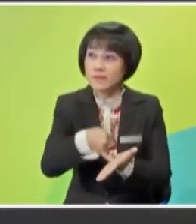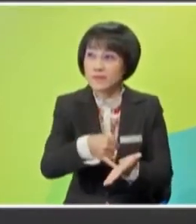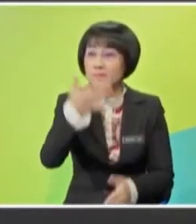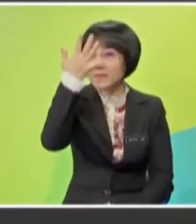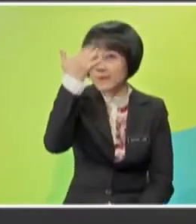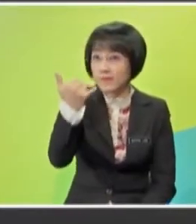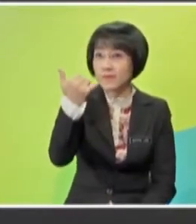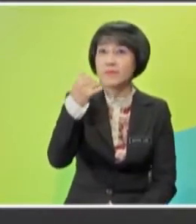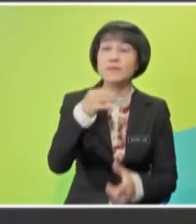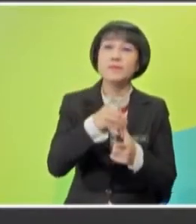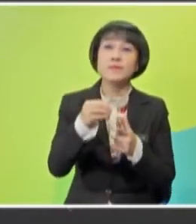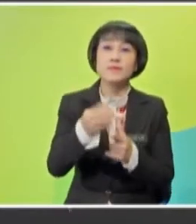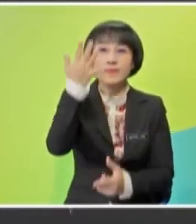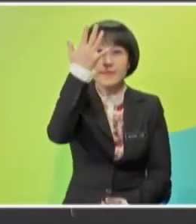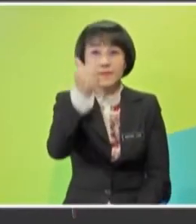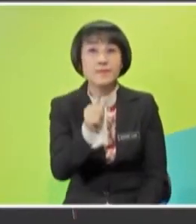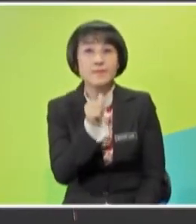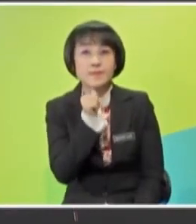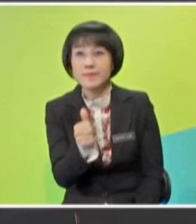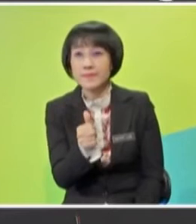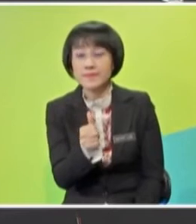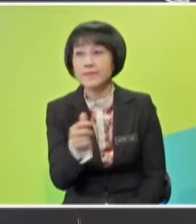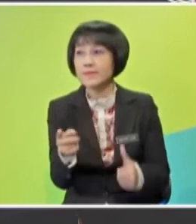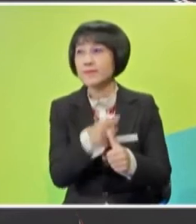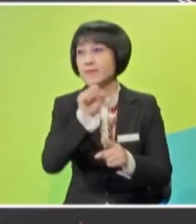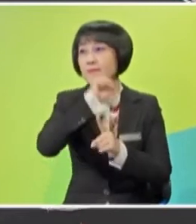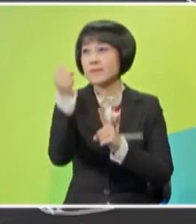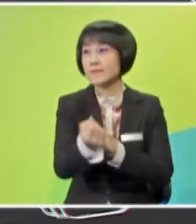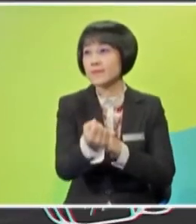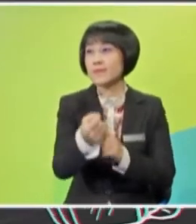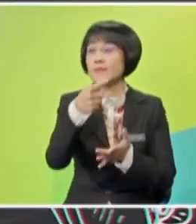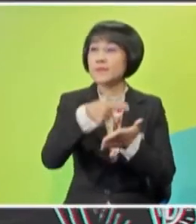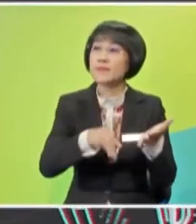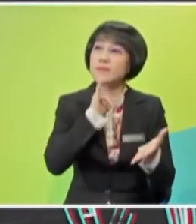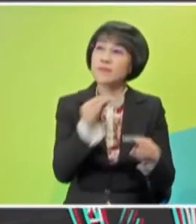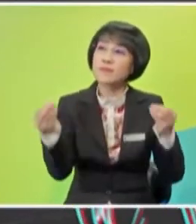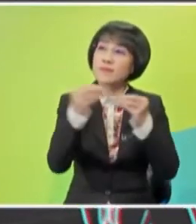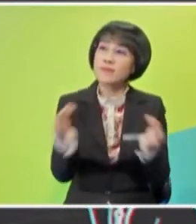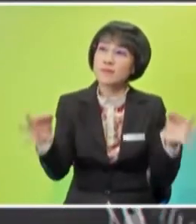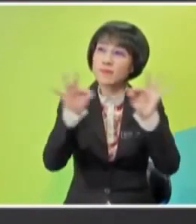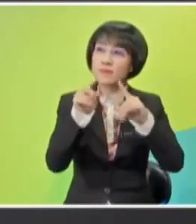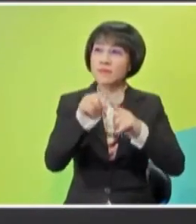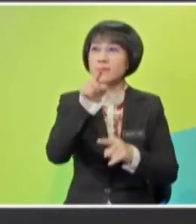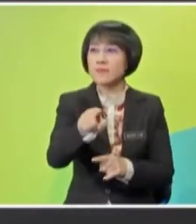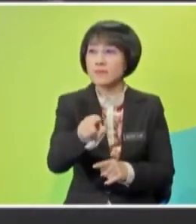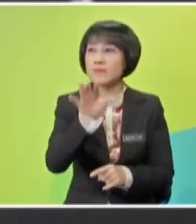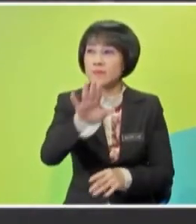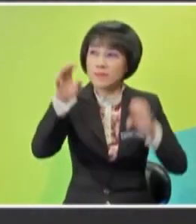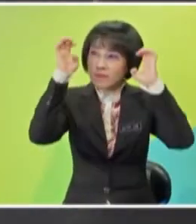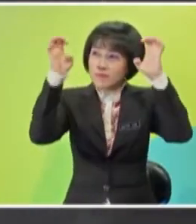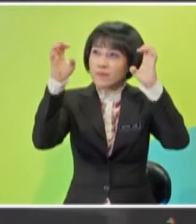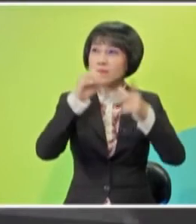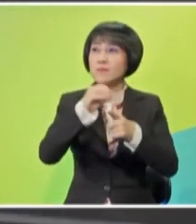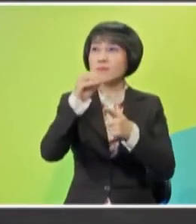or why not? Okay, that is the first situation. Okay. Okay, the second situation would be, what's more important to you,